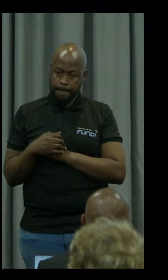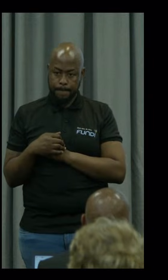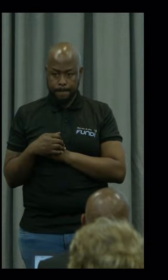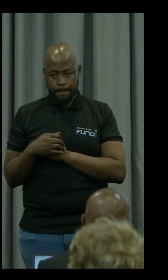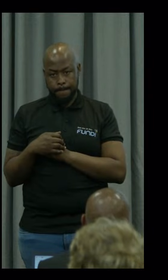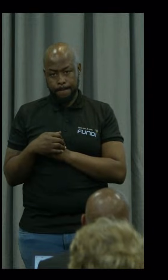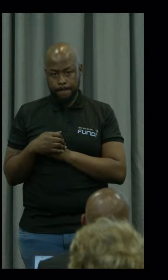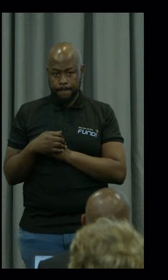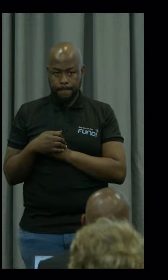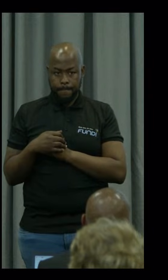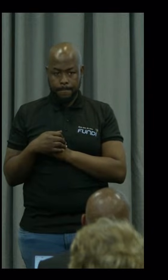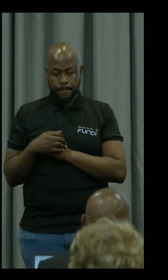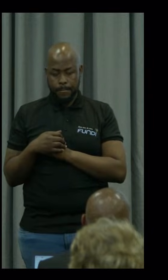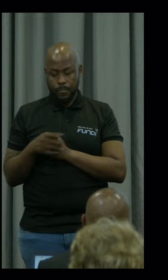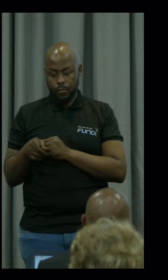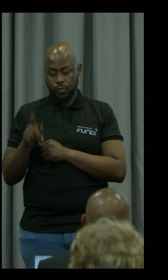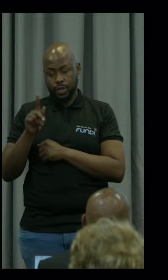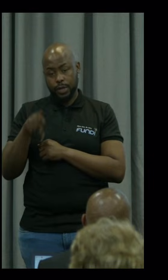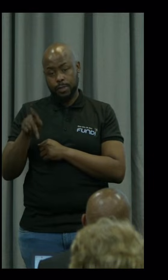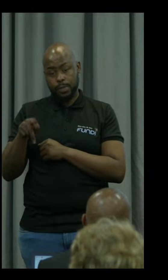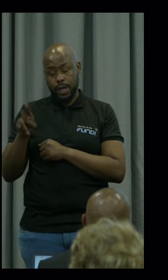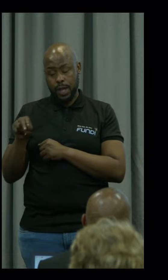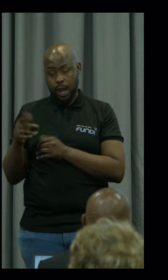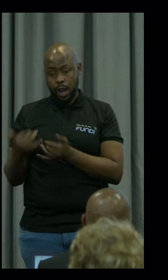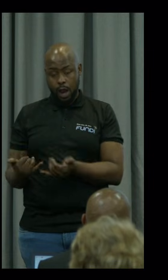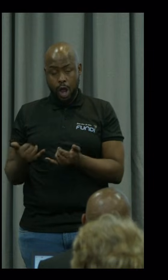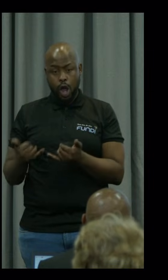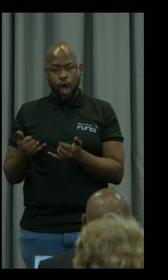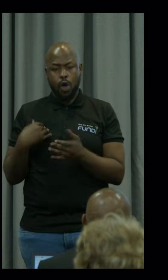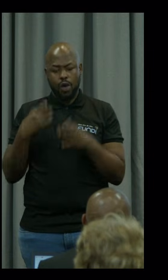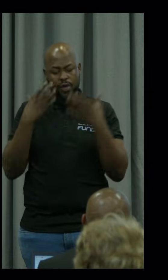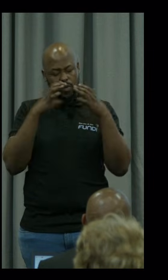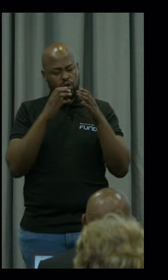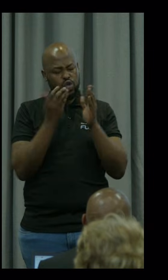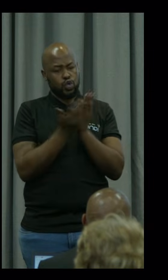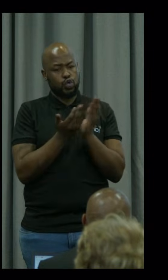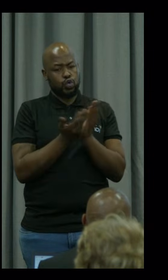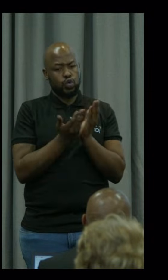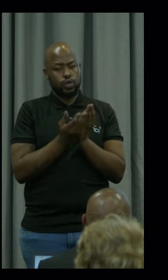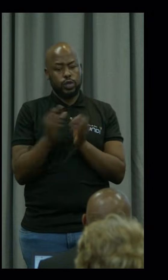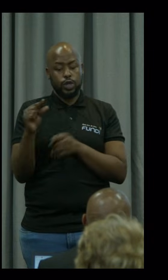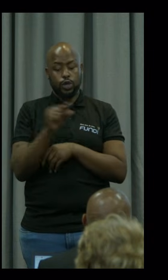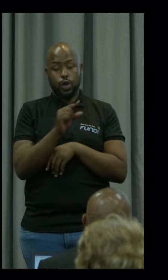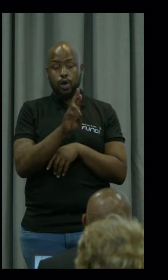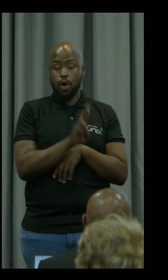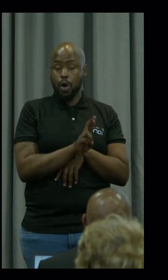The current PPN categorizes school phases as grade R,